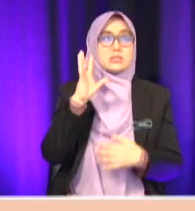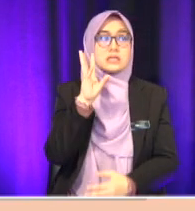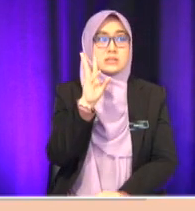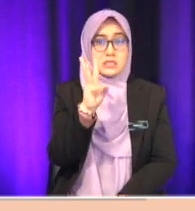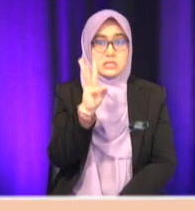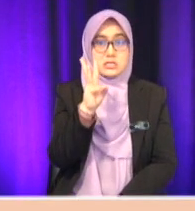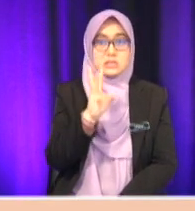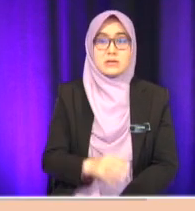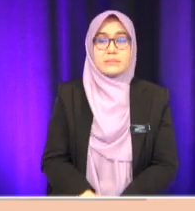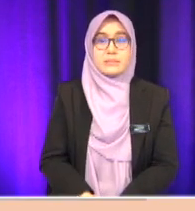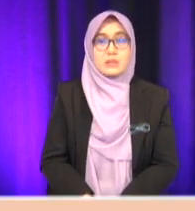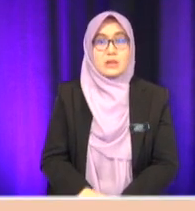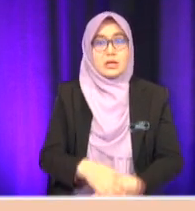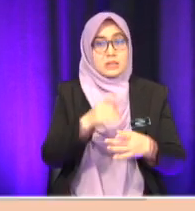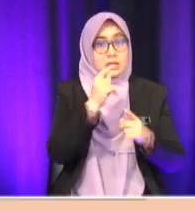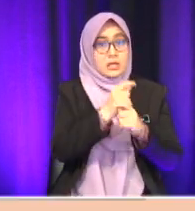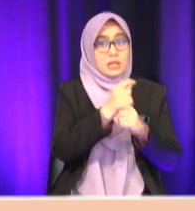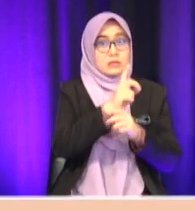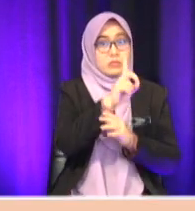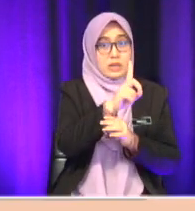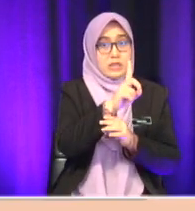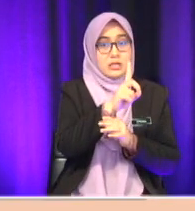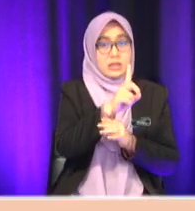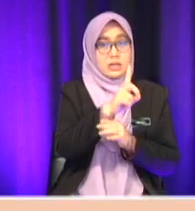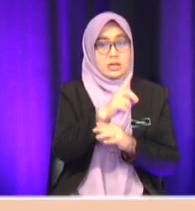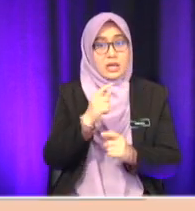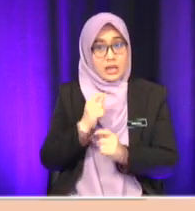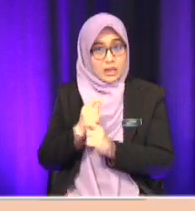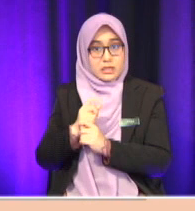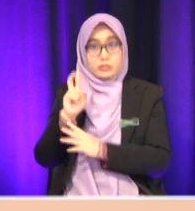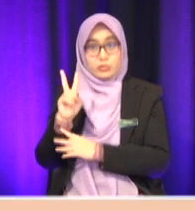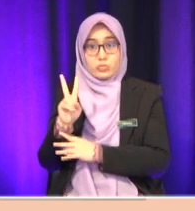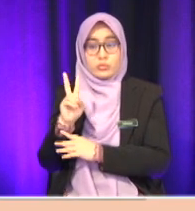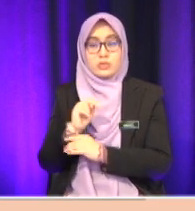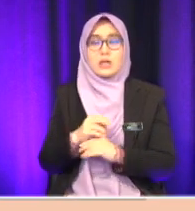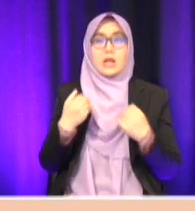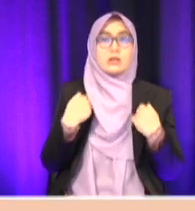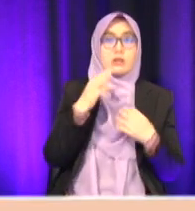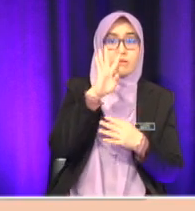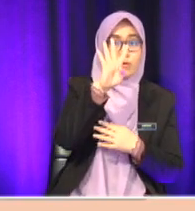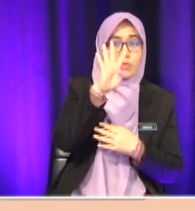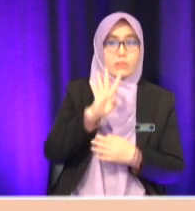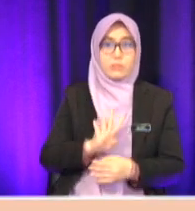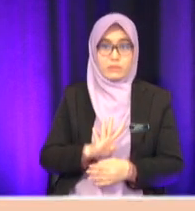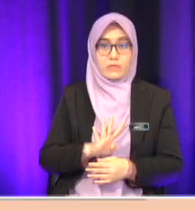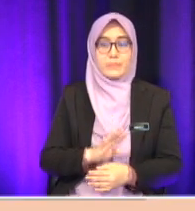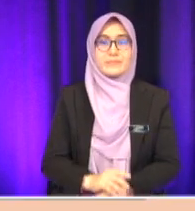is task 1. Okay, task 1. This is task 2. So 4 and 4.